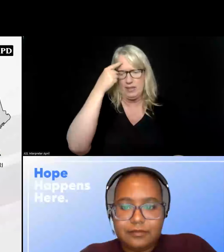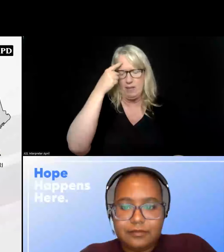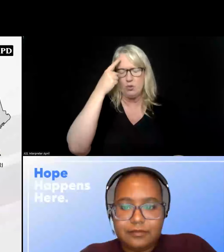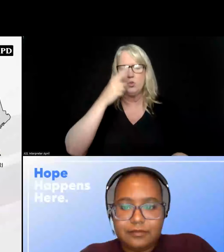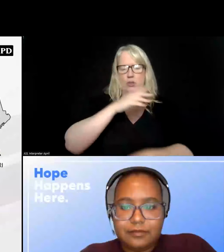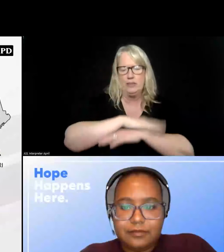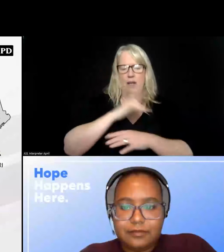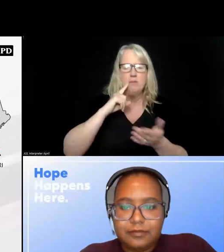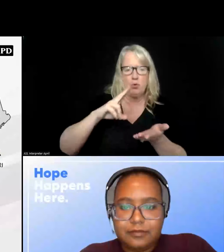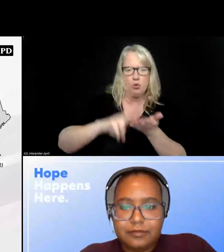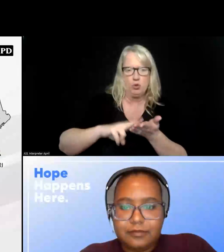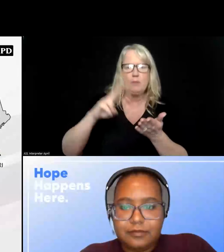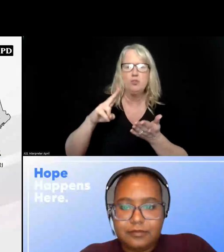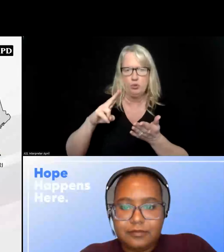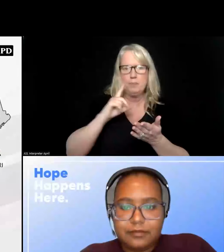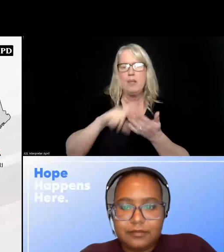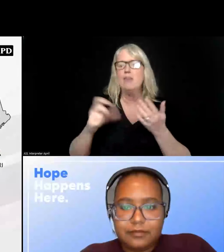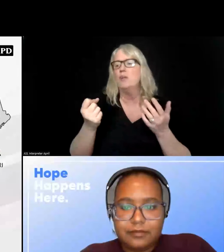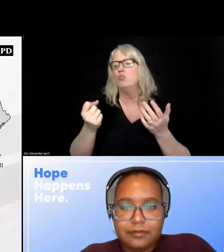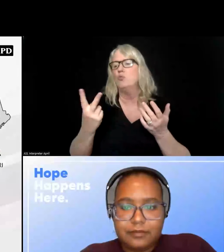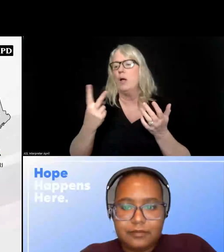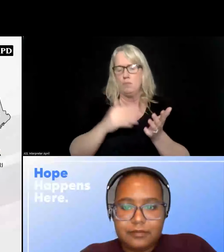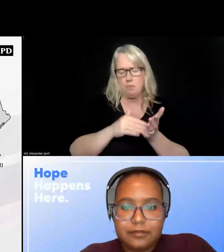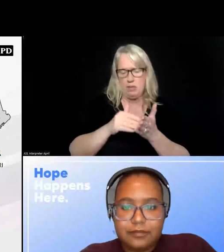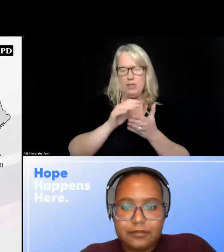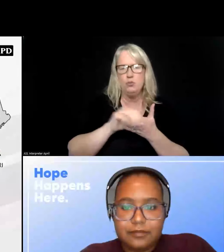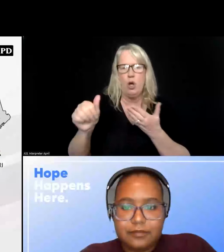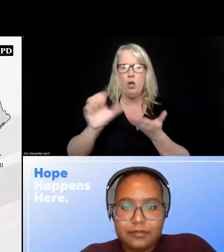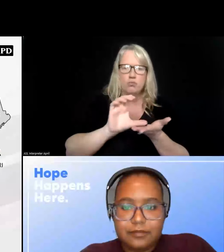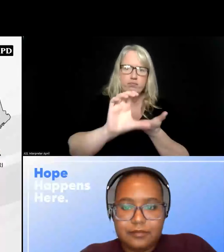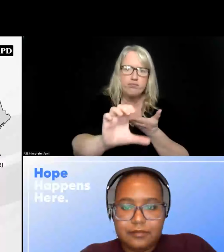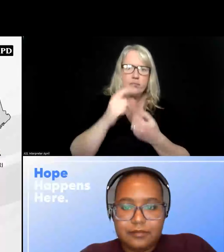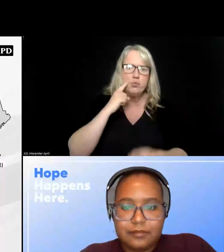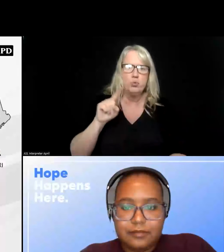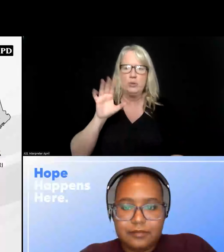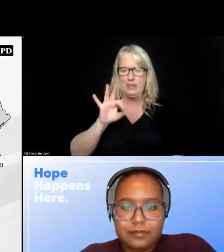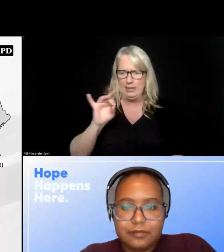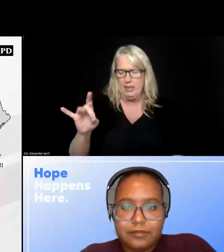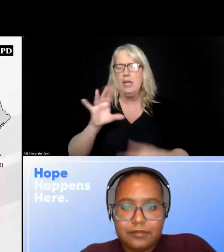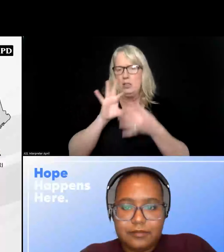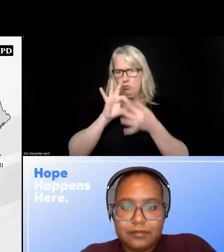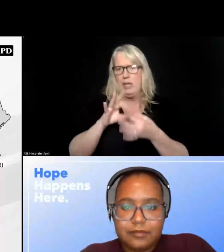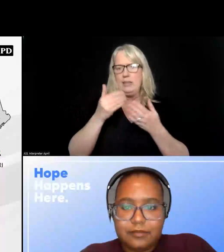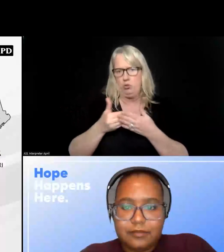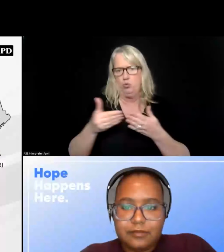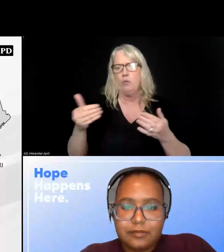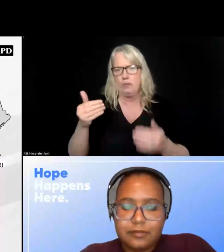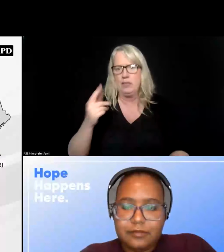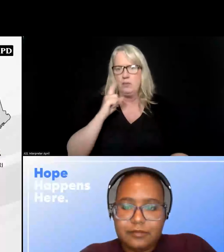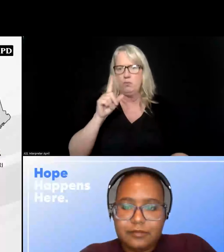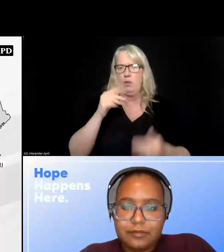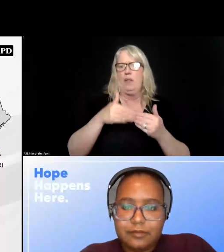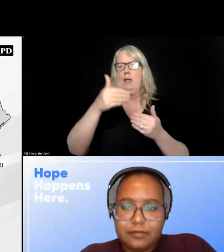signature, and that would put another $12 million towards 988 and related services for the coming